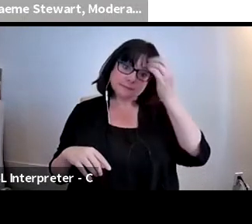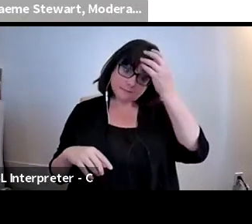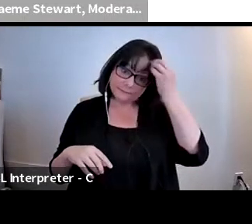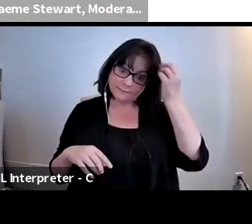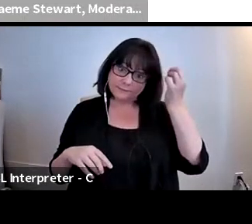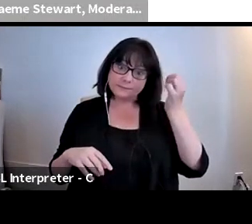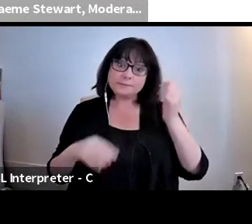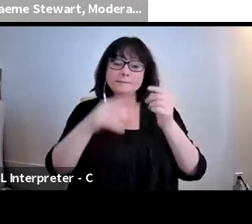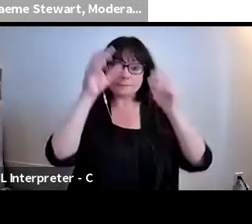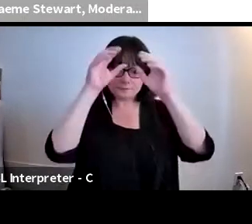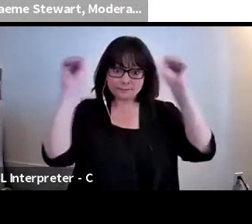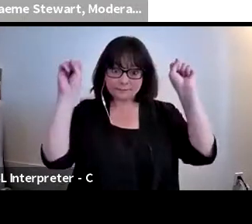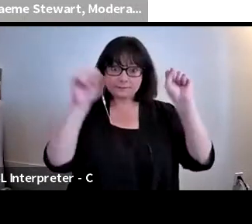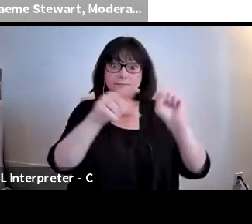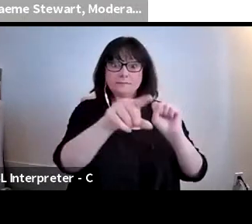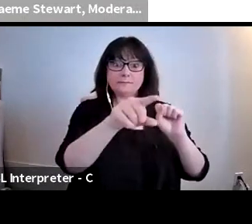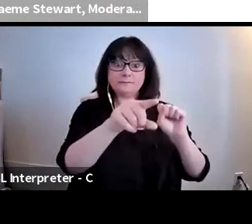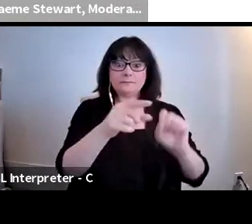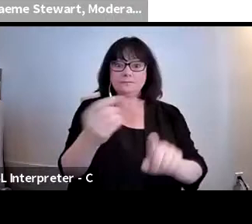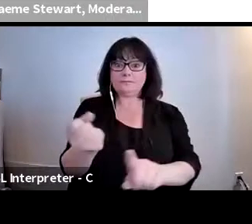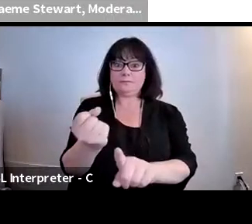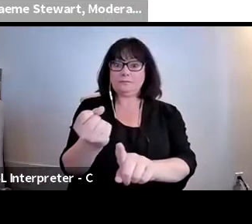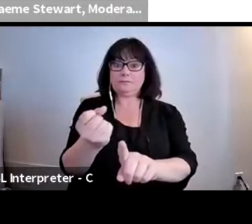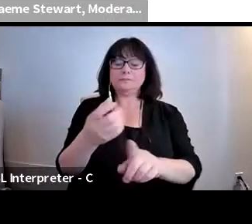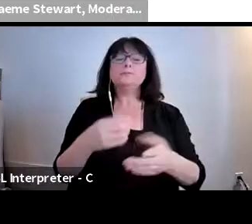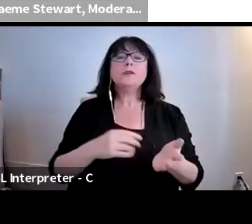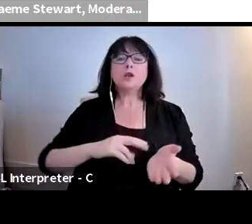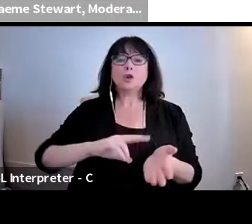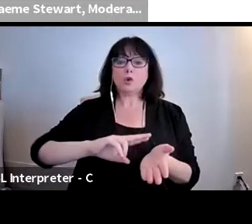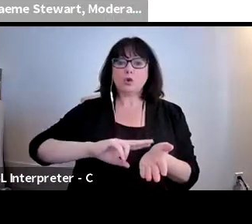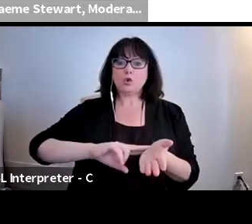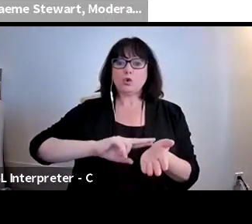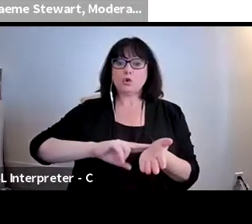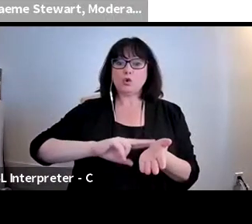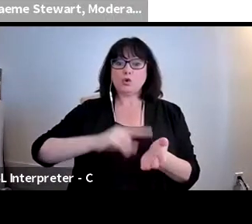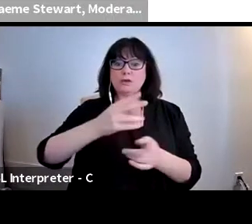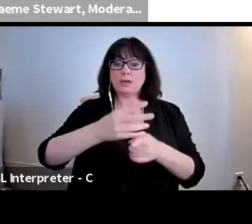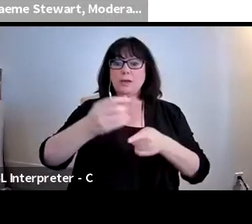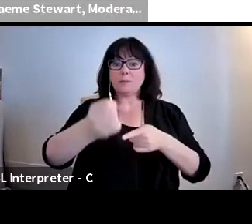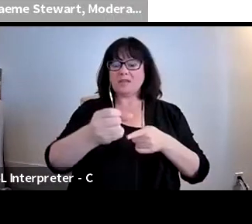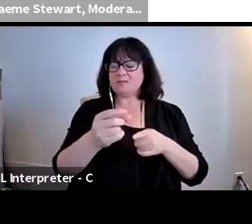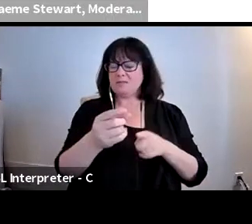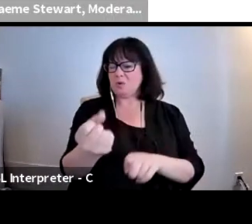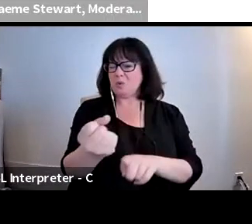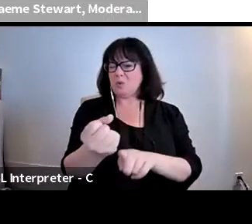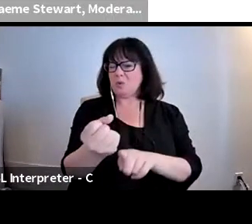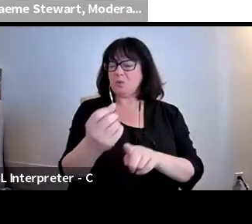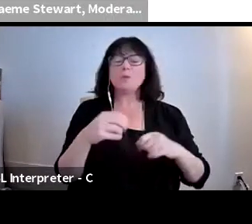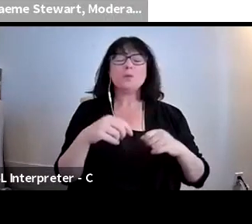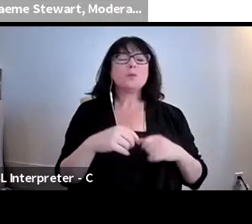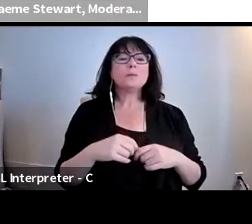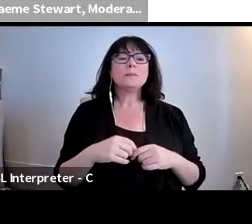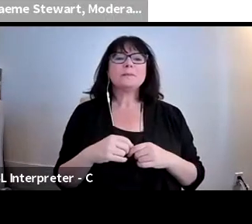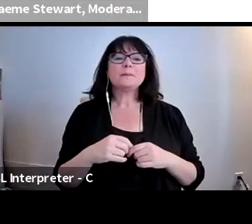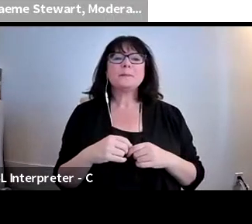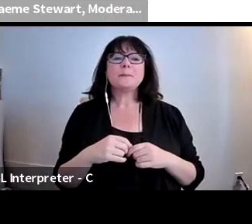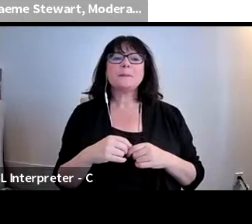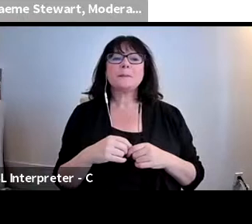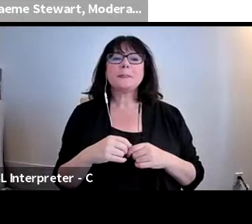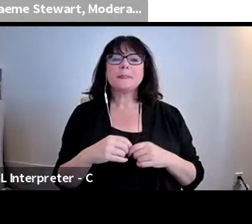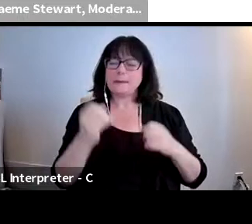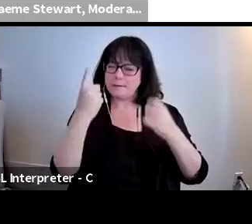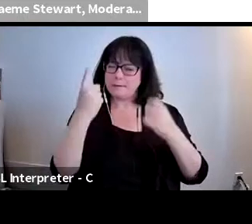sorry. Just before we leave the nursing placement issue, I'm wondering, to the extent possible, will we